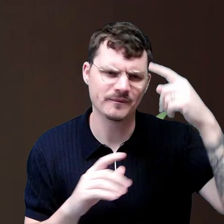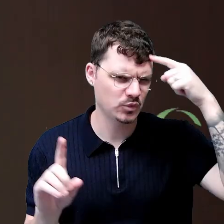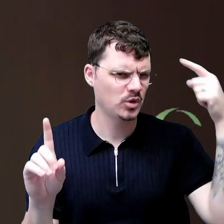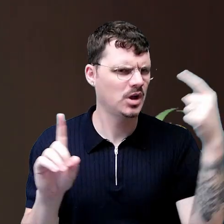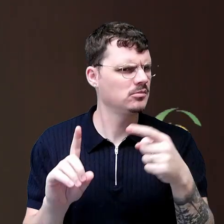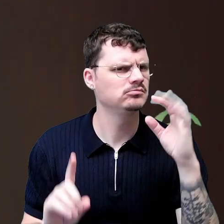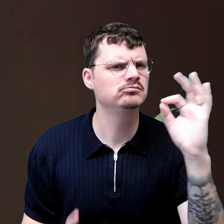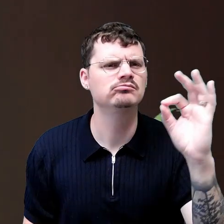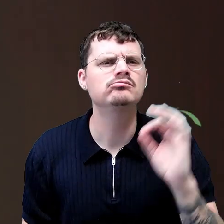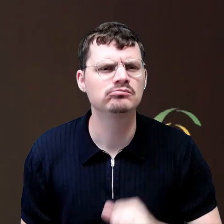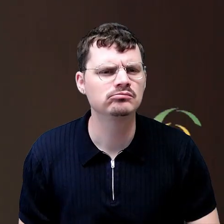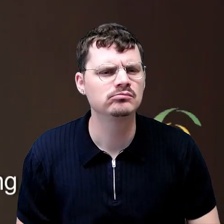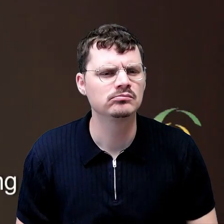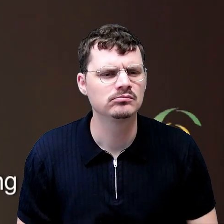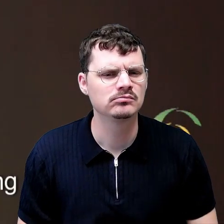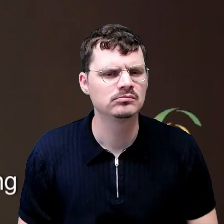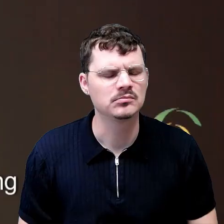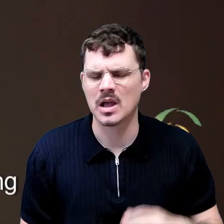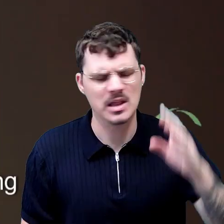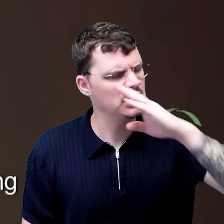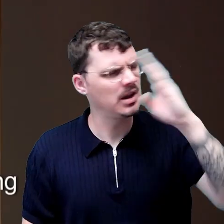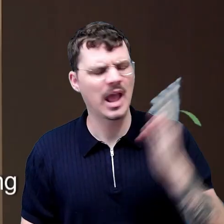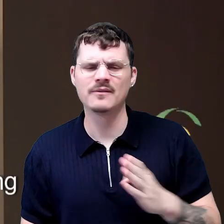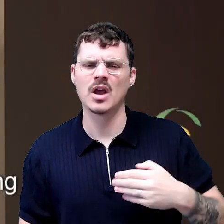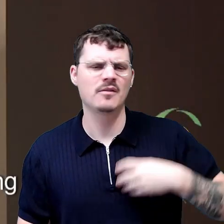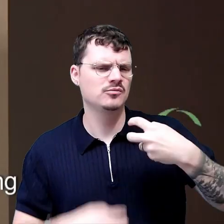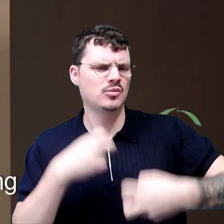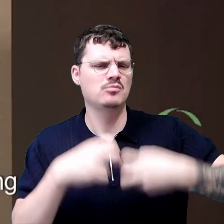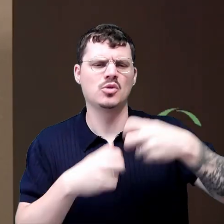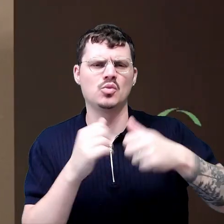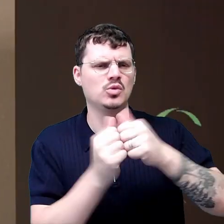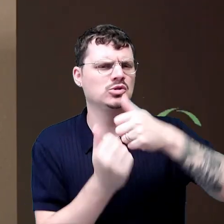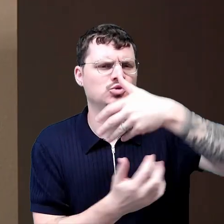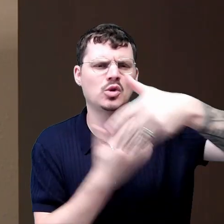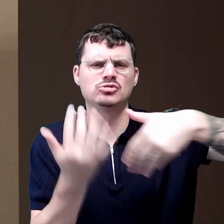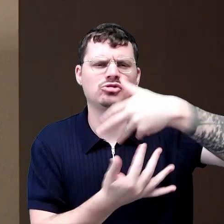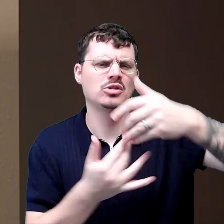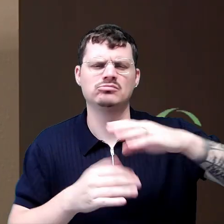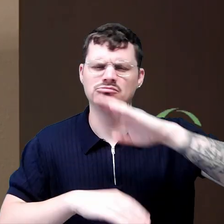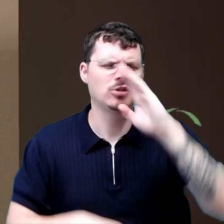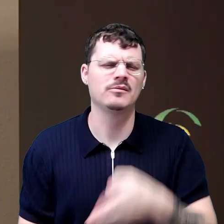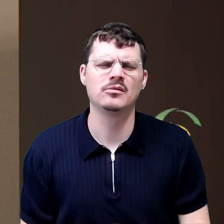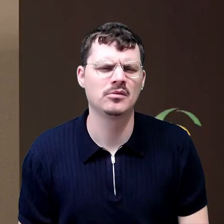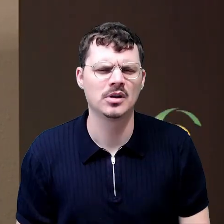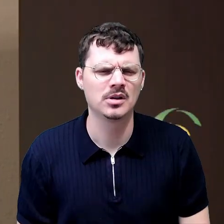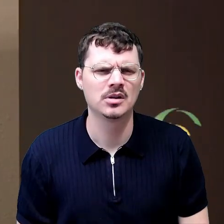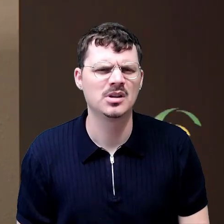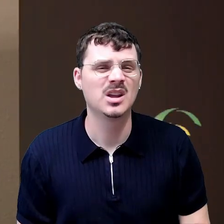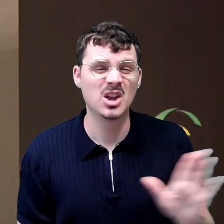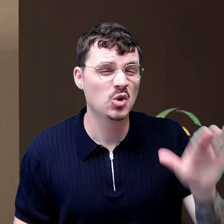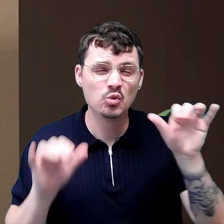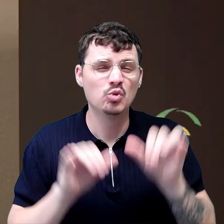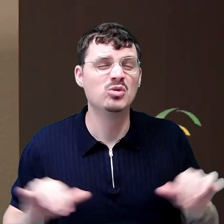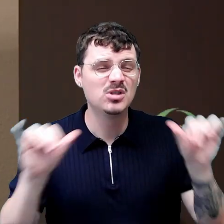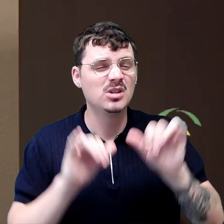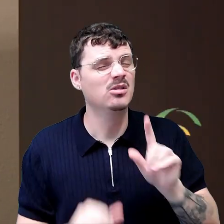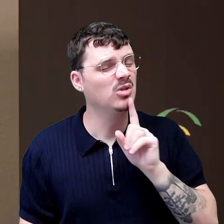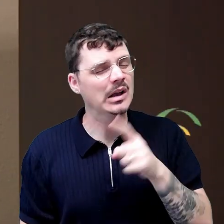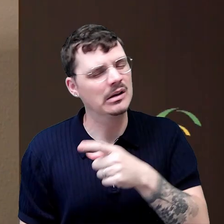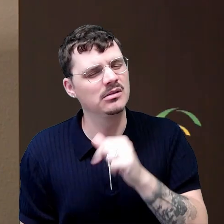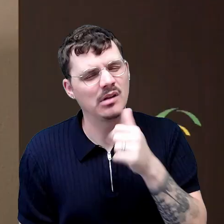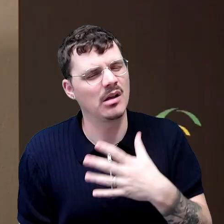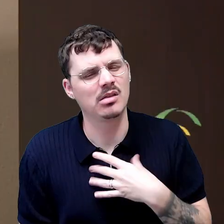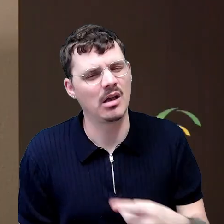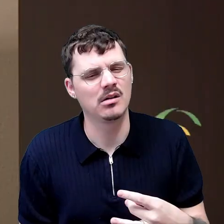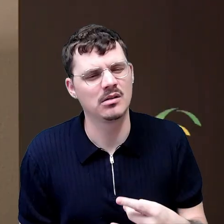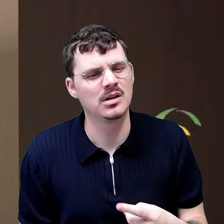him. He's never had any problem with socializing at all. He doesn't like routine.